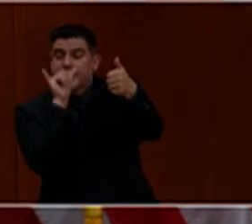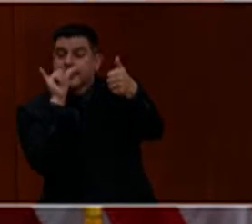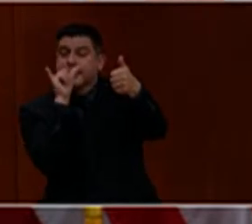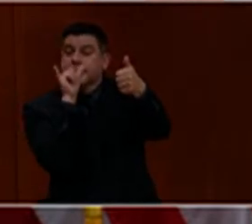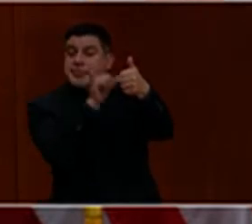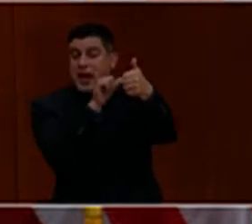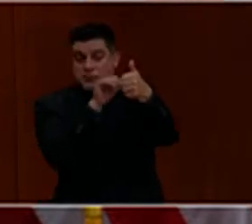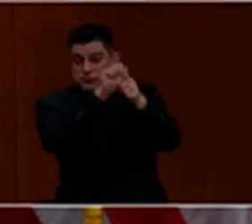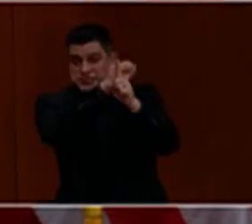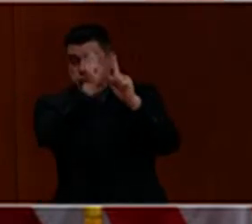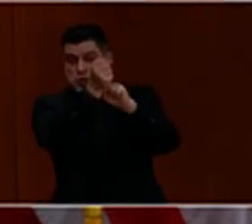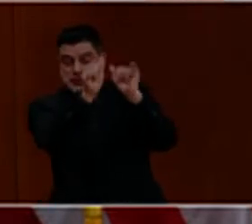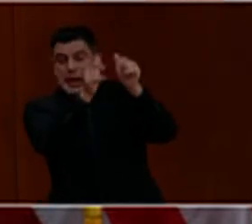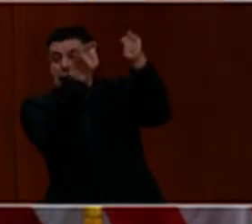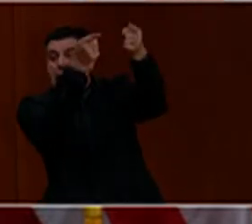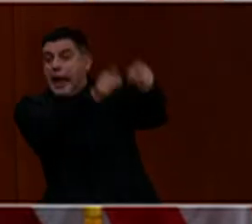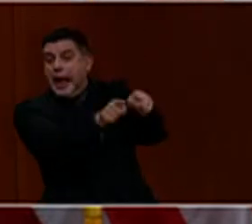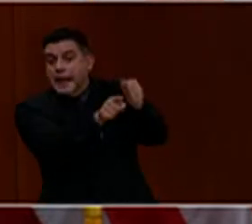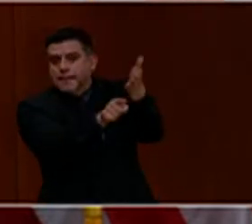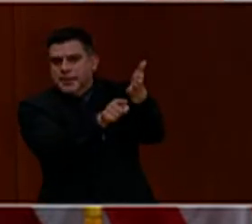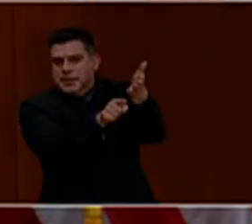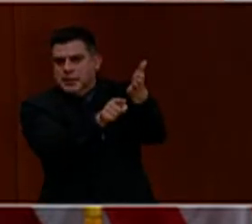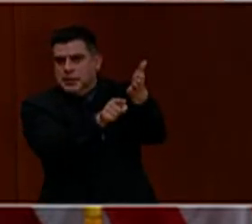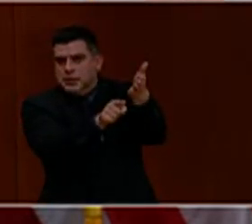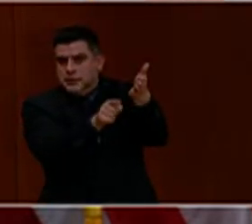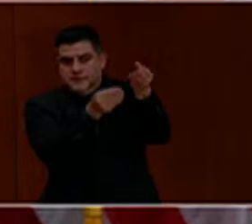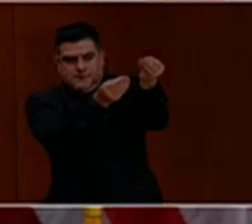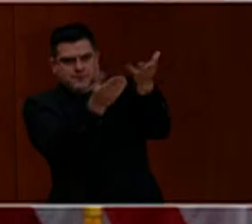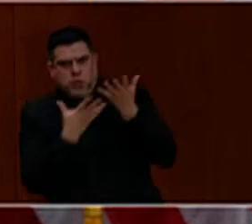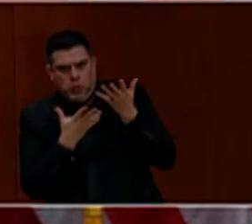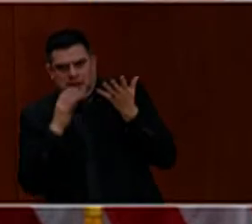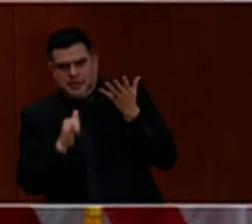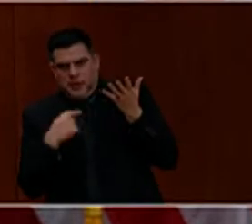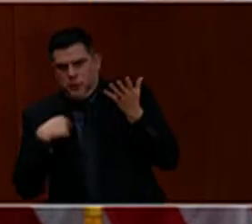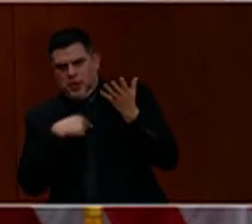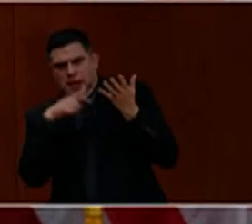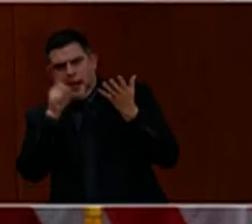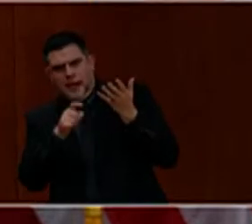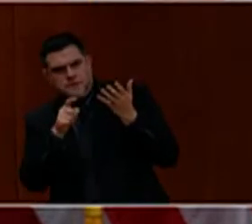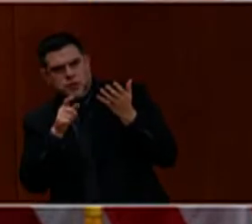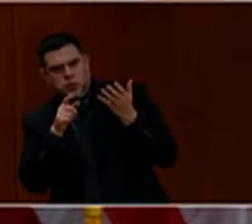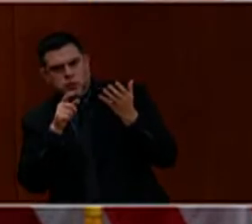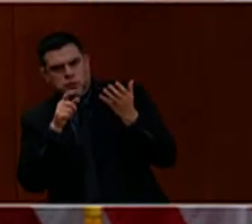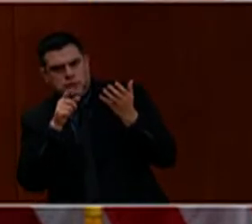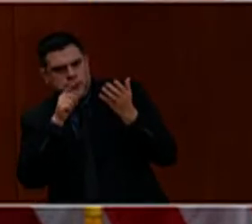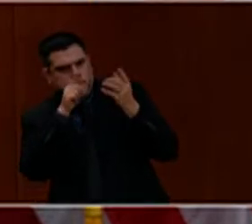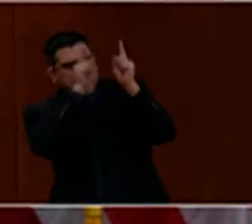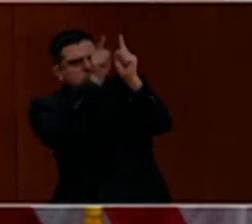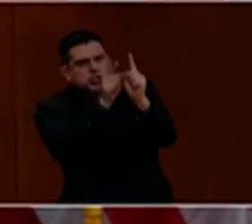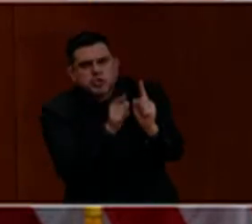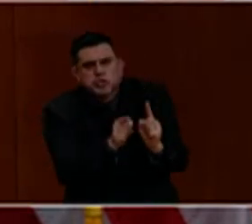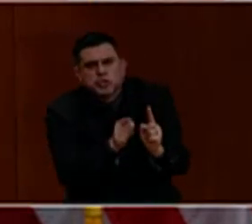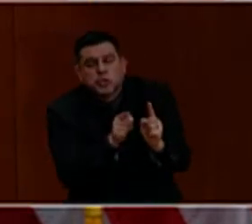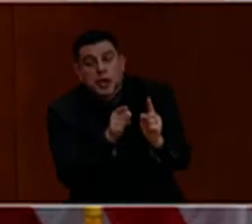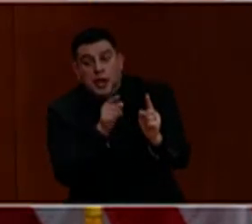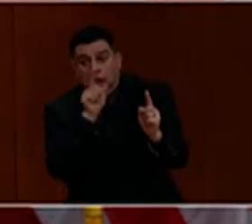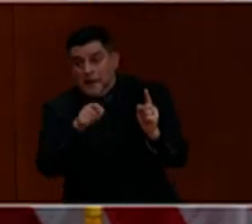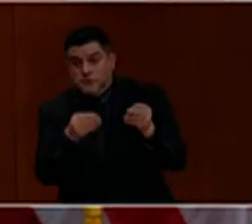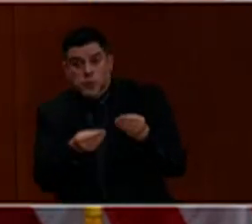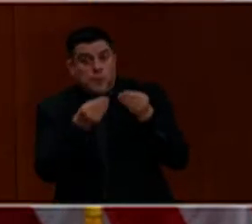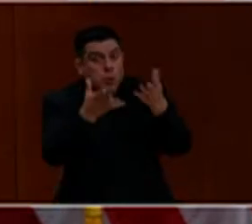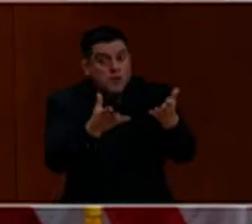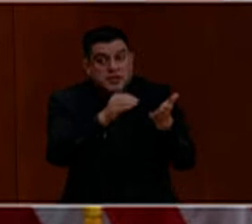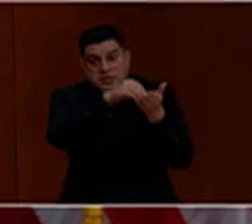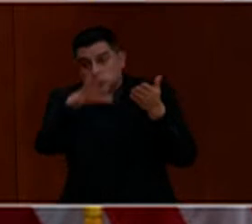here we are. We have a mission to provide these options to our students, and we're